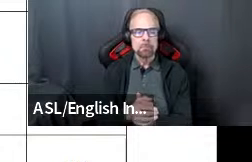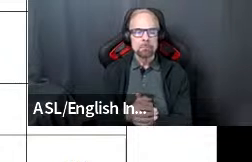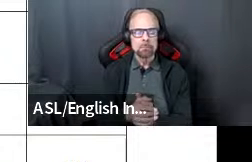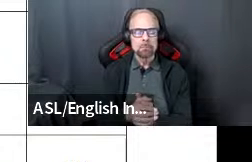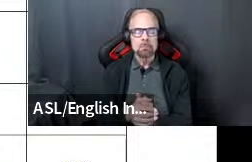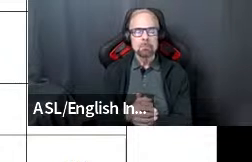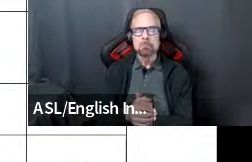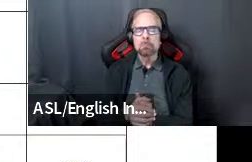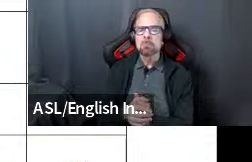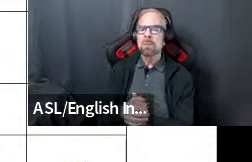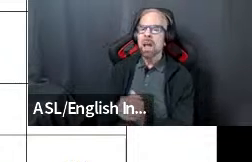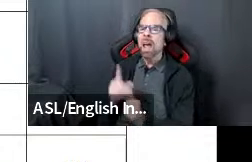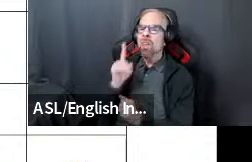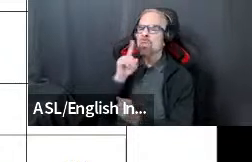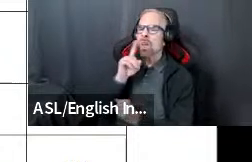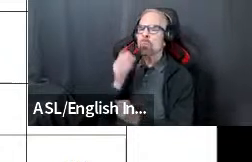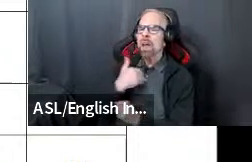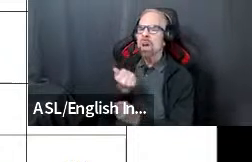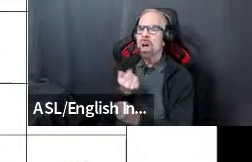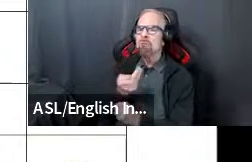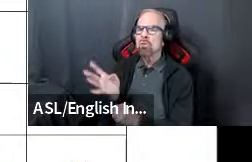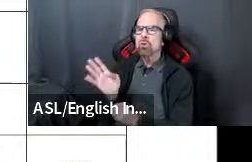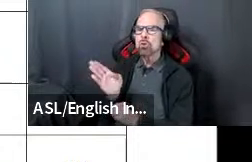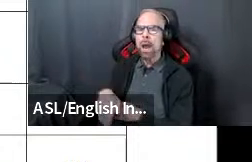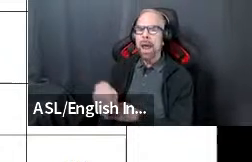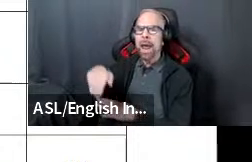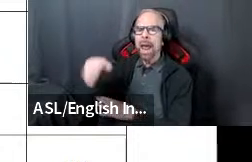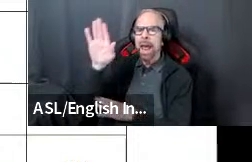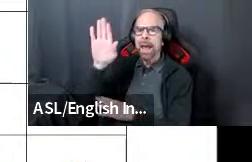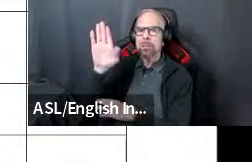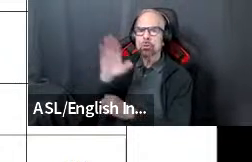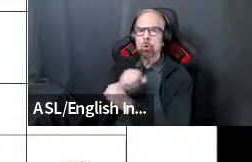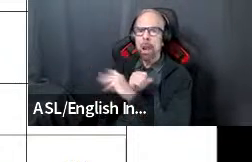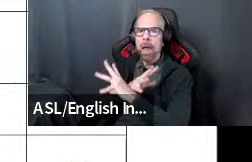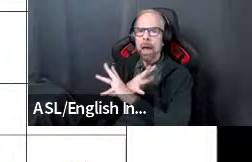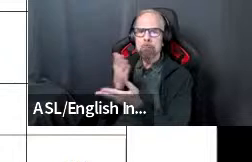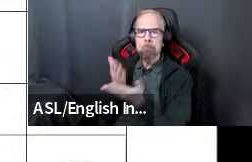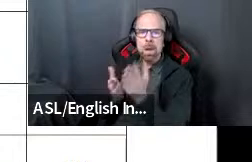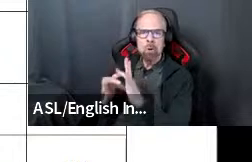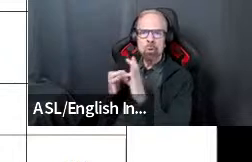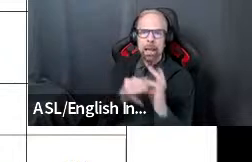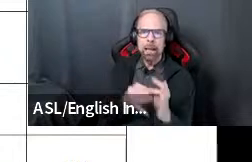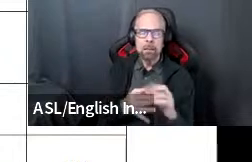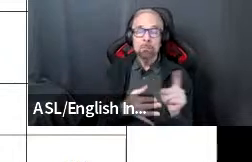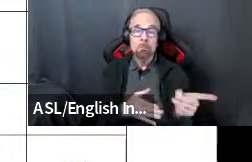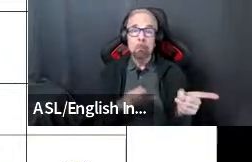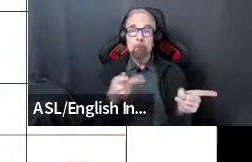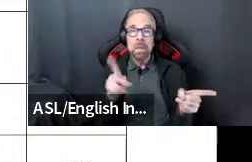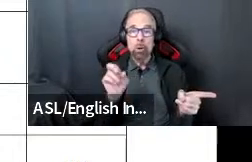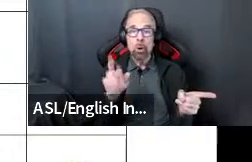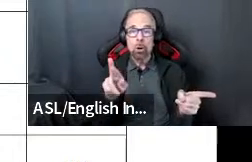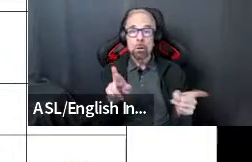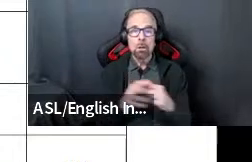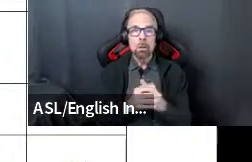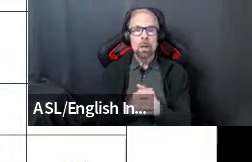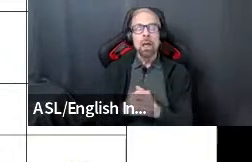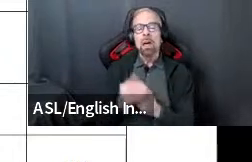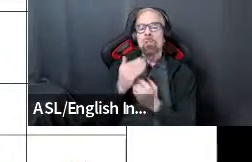I think you've got a couple of hands online that might be related. Yes, Peter? Yeah,